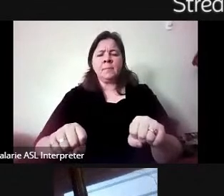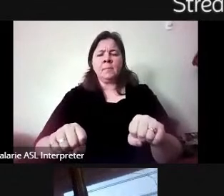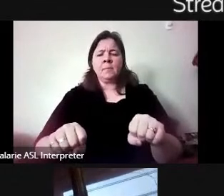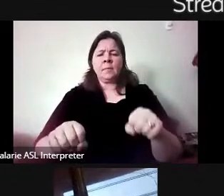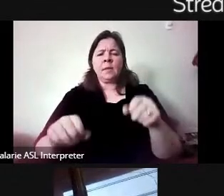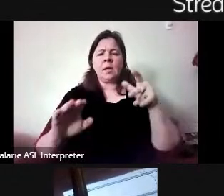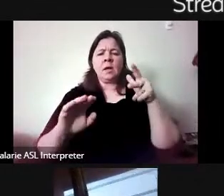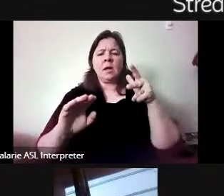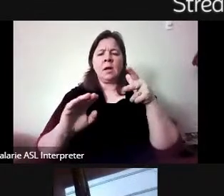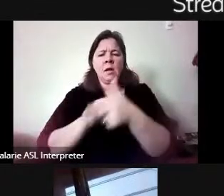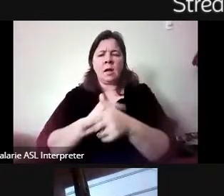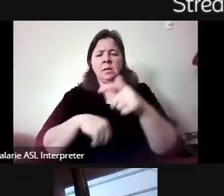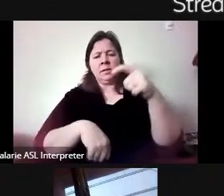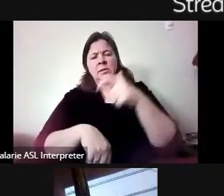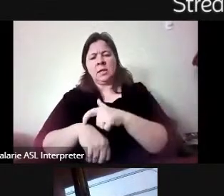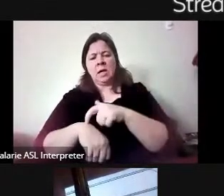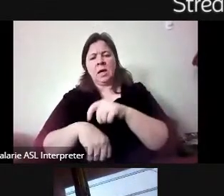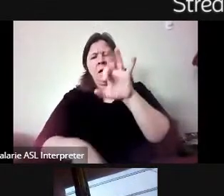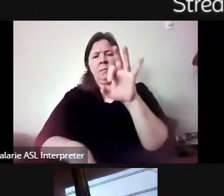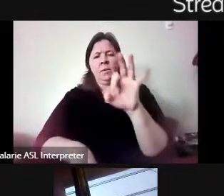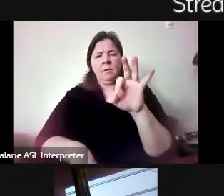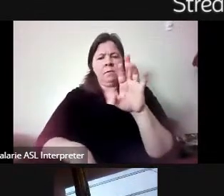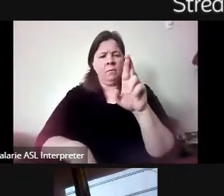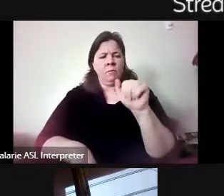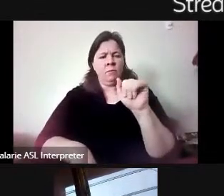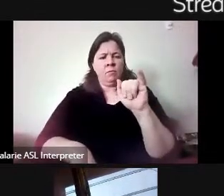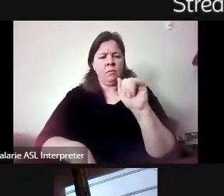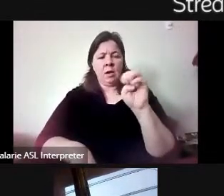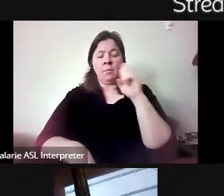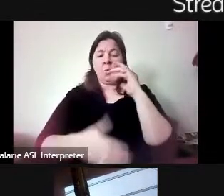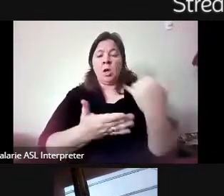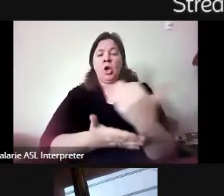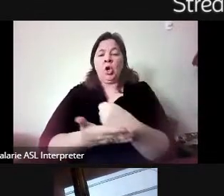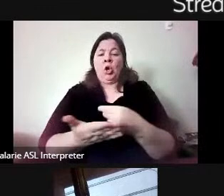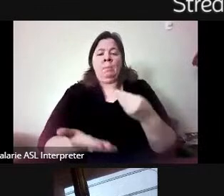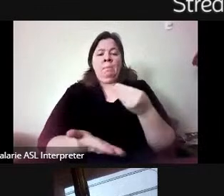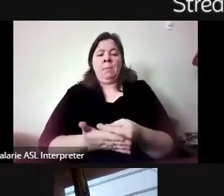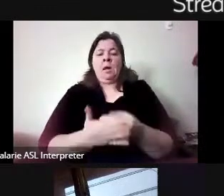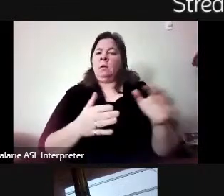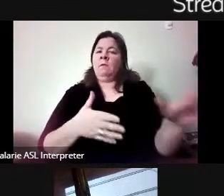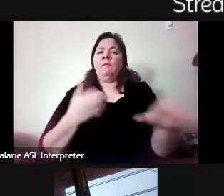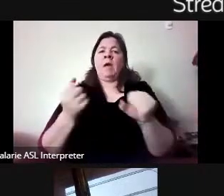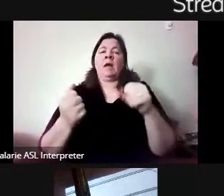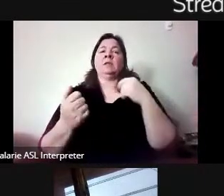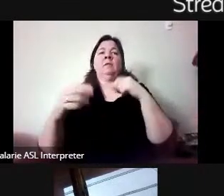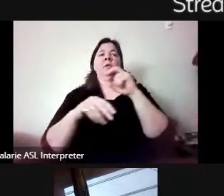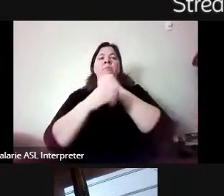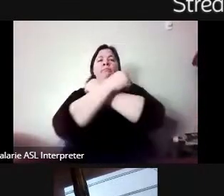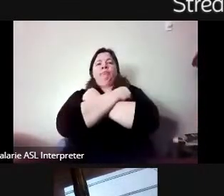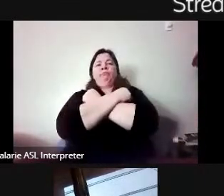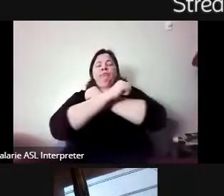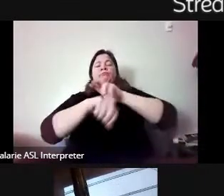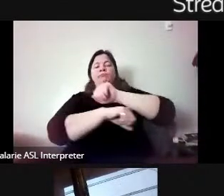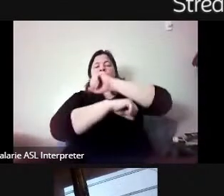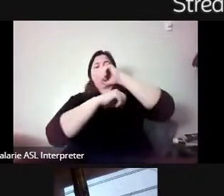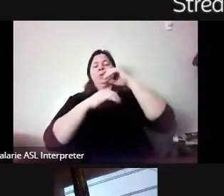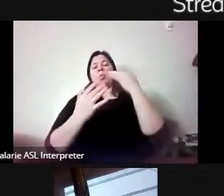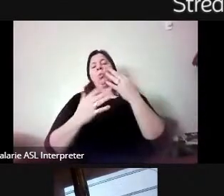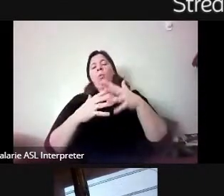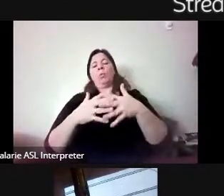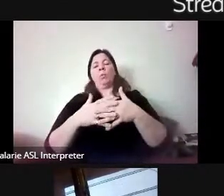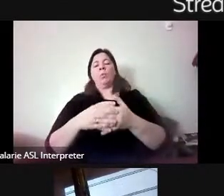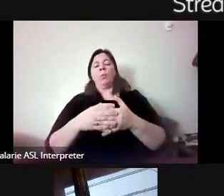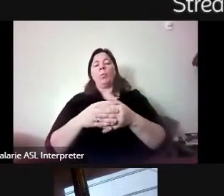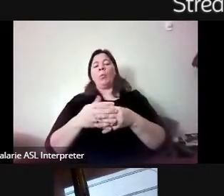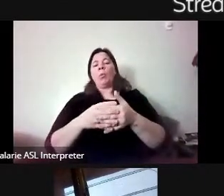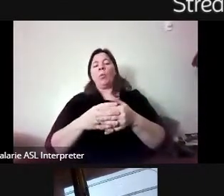time frames, and you'll be earning commission a lot quicker than if you just sat back and waited for the system to build the business